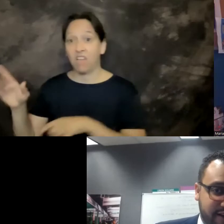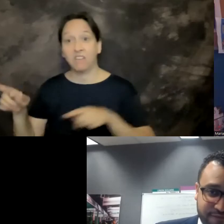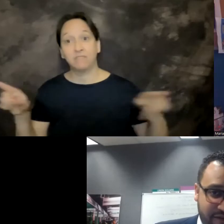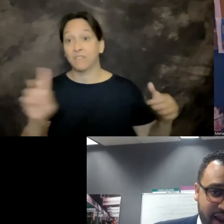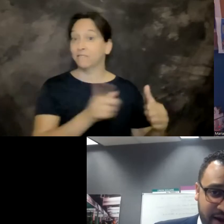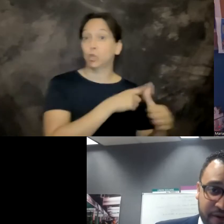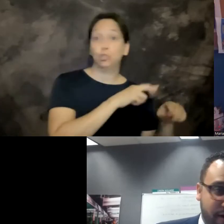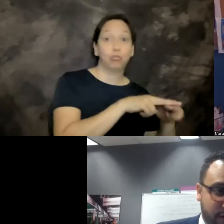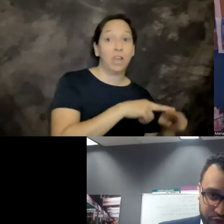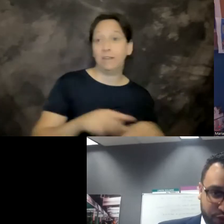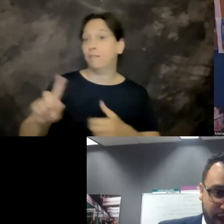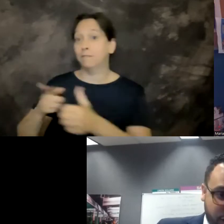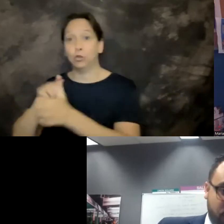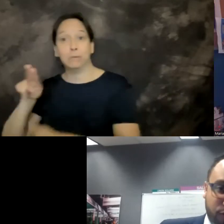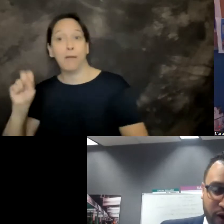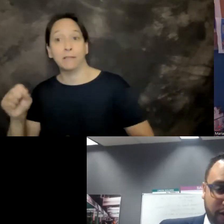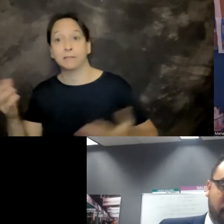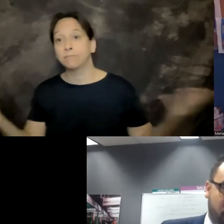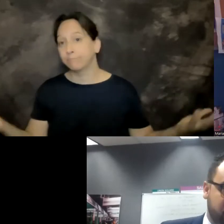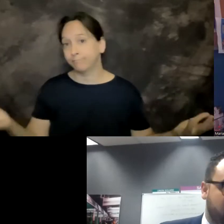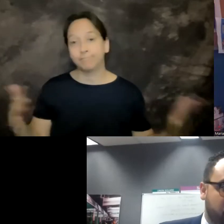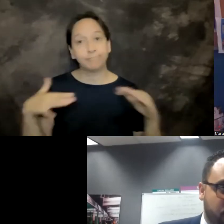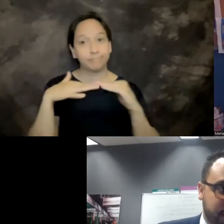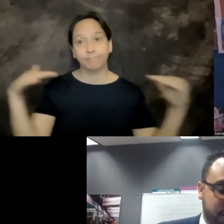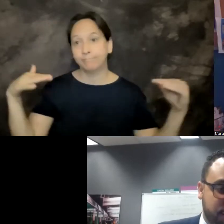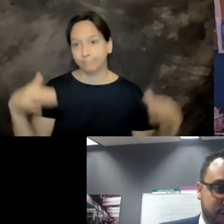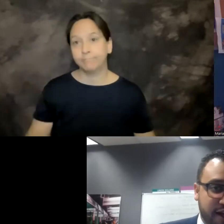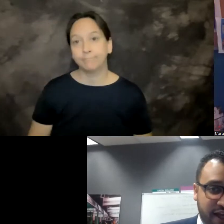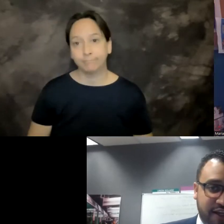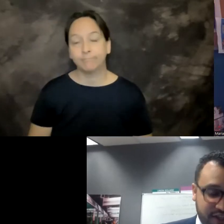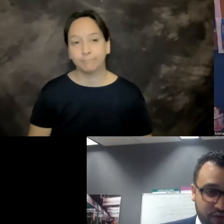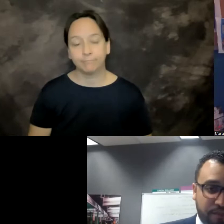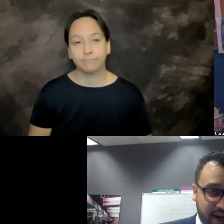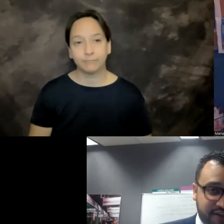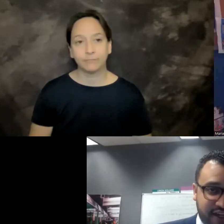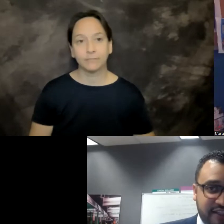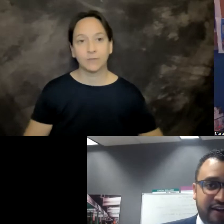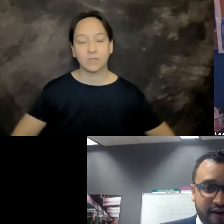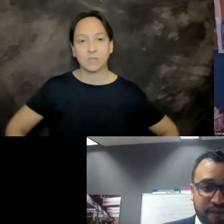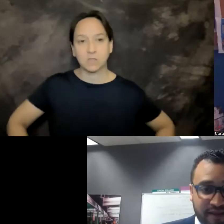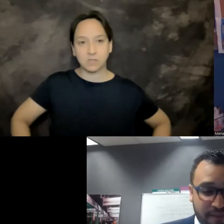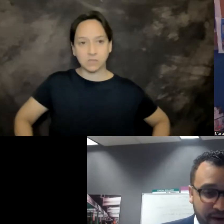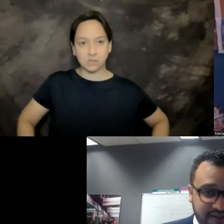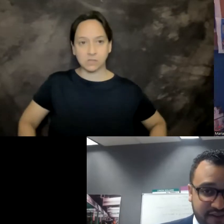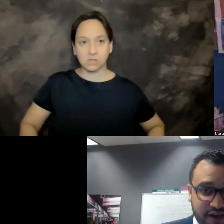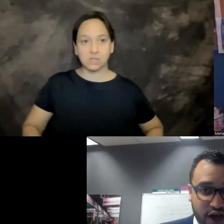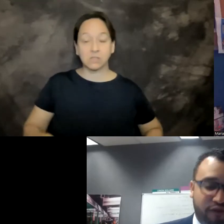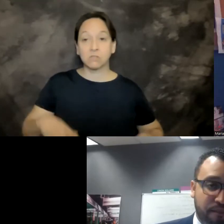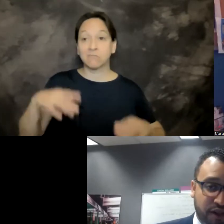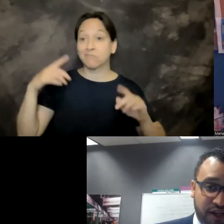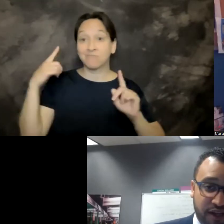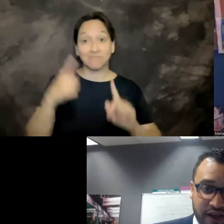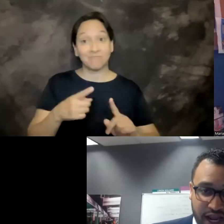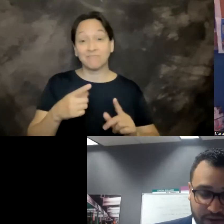train is 5 a.m. through when the Orange Line would normally close. It is intended to be the best of